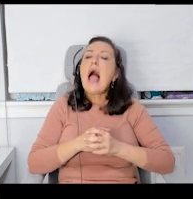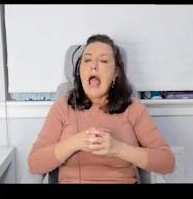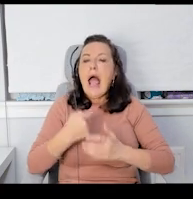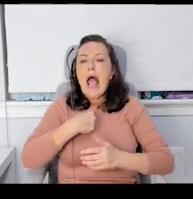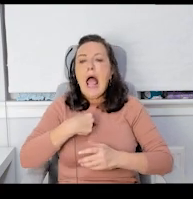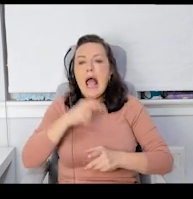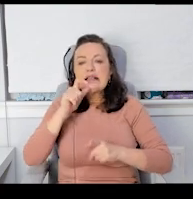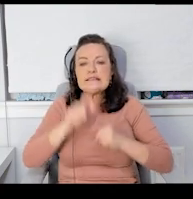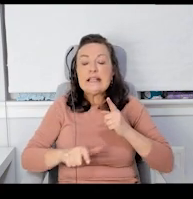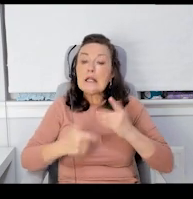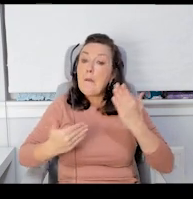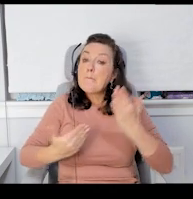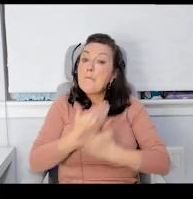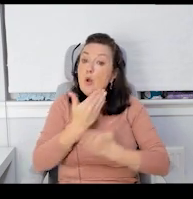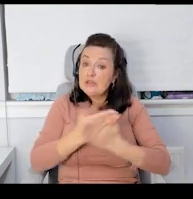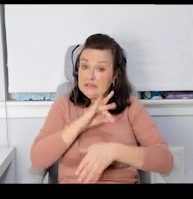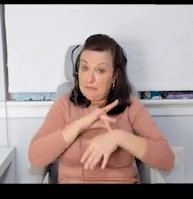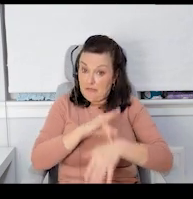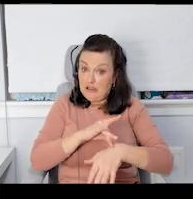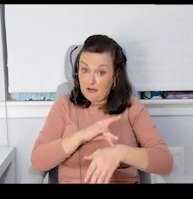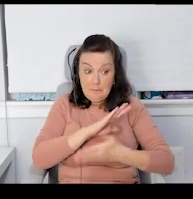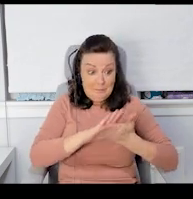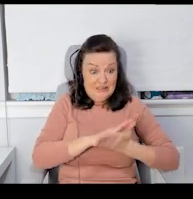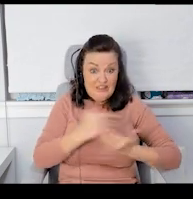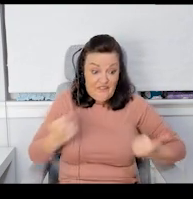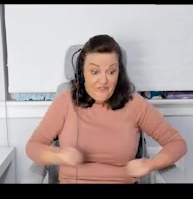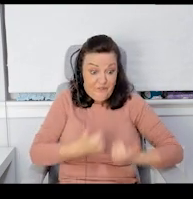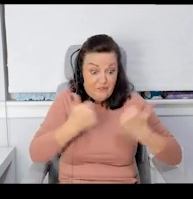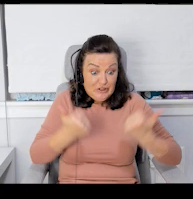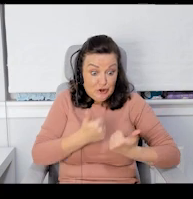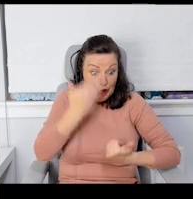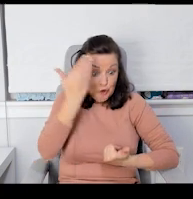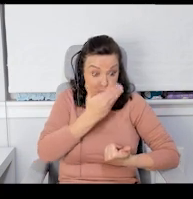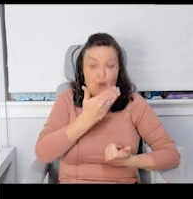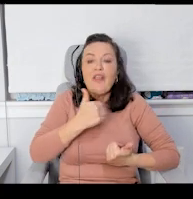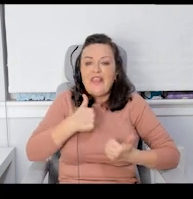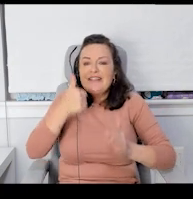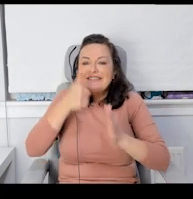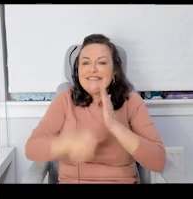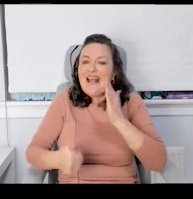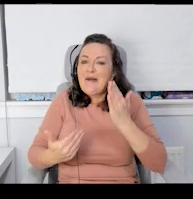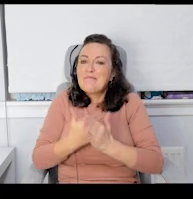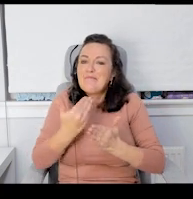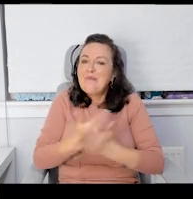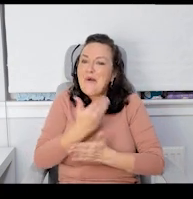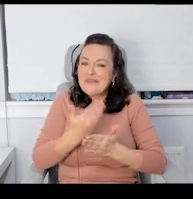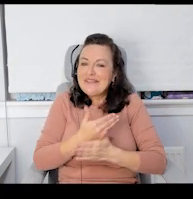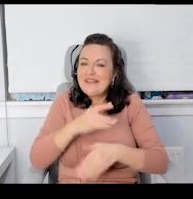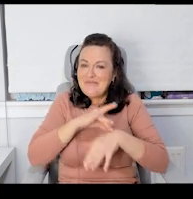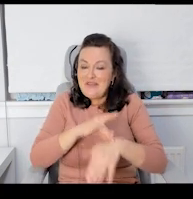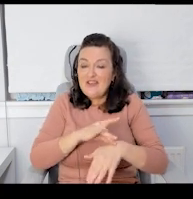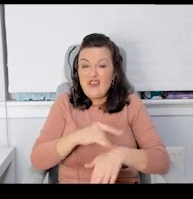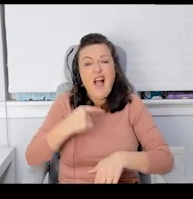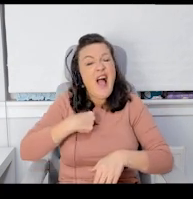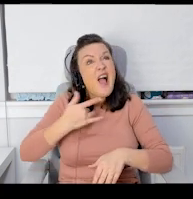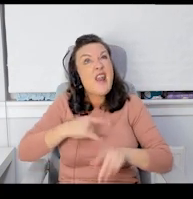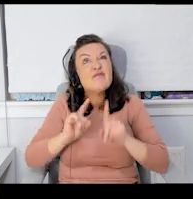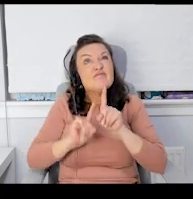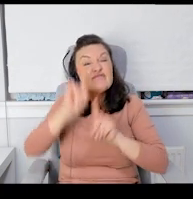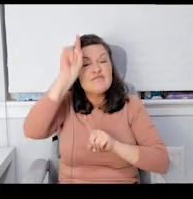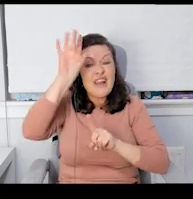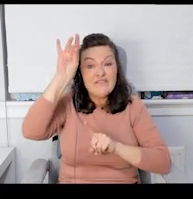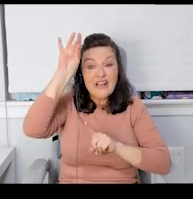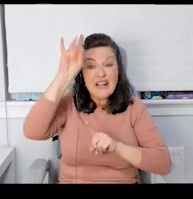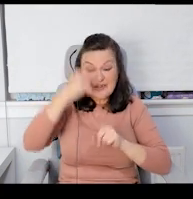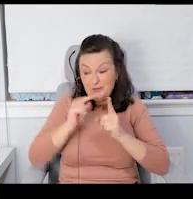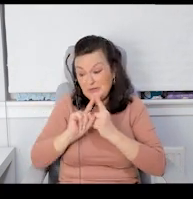I completed sixth year. So I am from up in the north of Scotland, so Inverness was my local college. So I